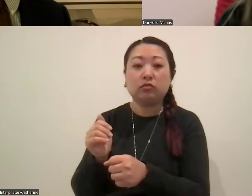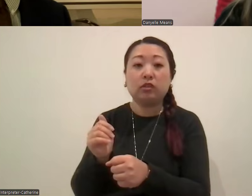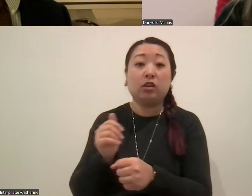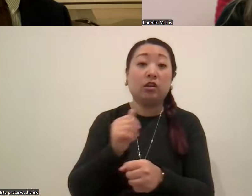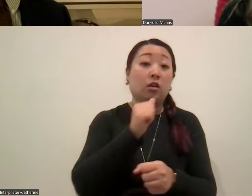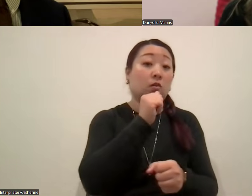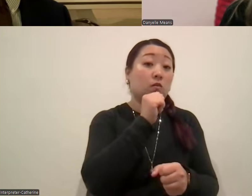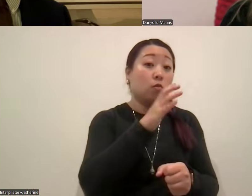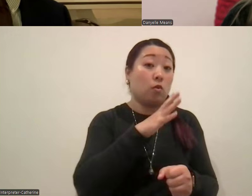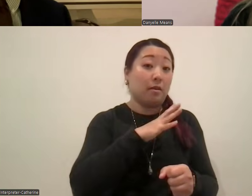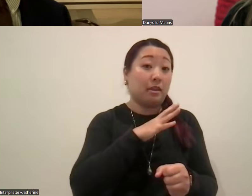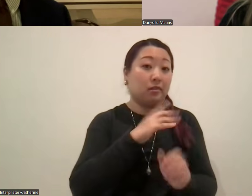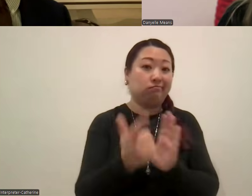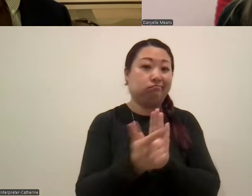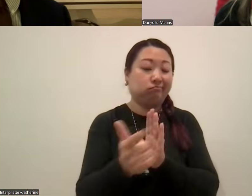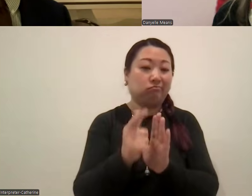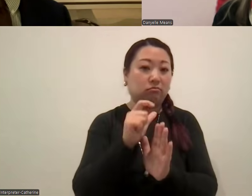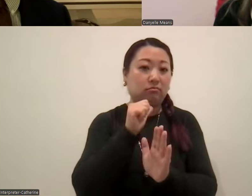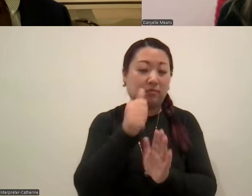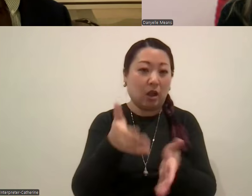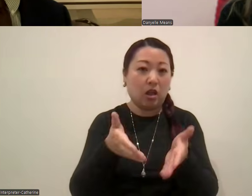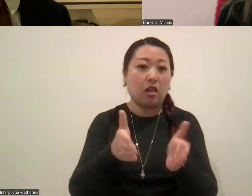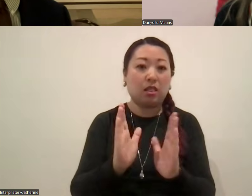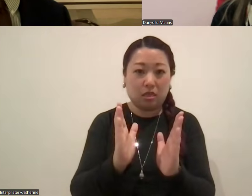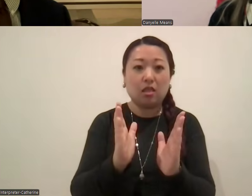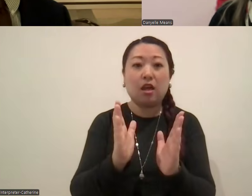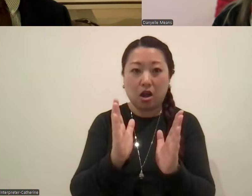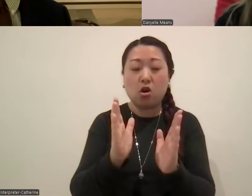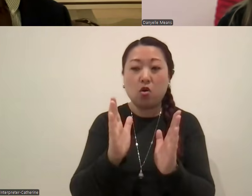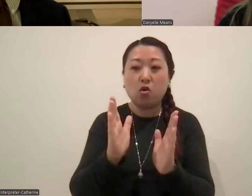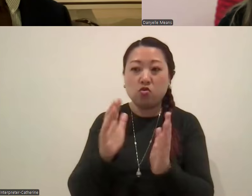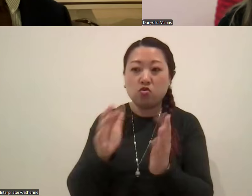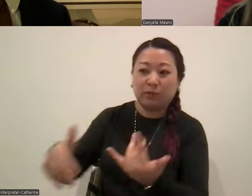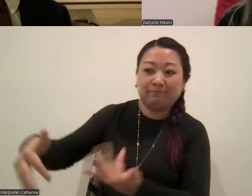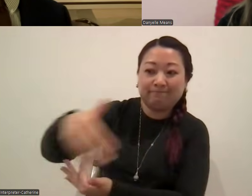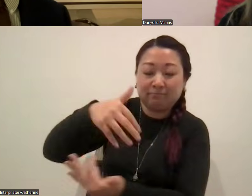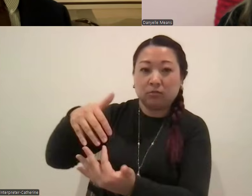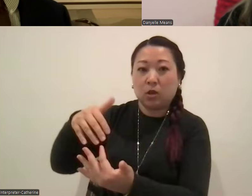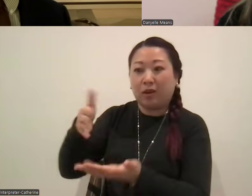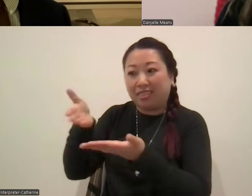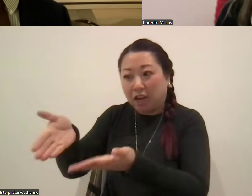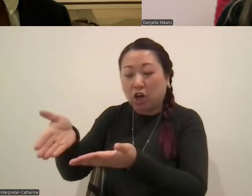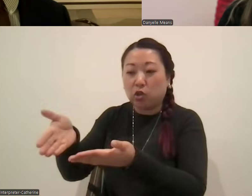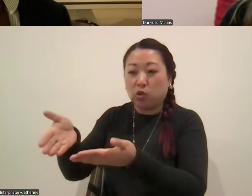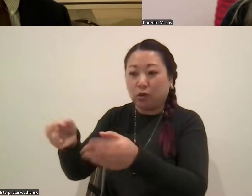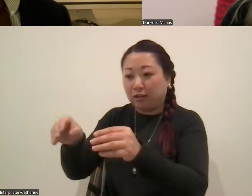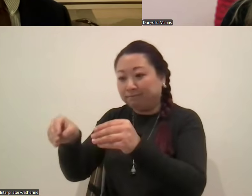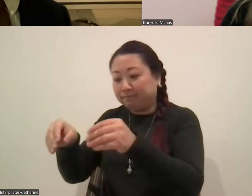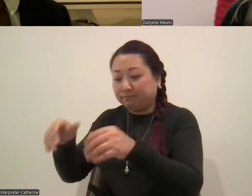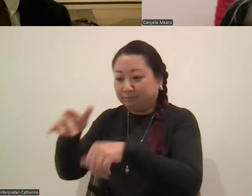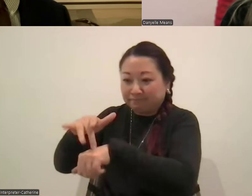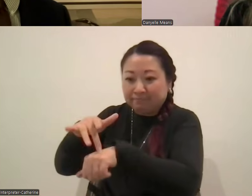women are not allowed to be around or handle the